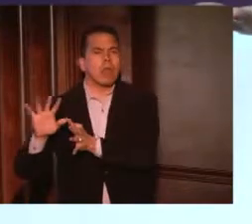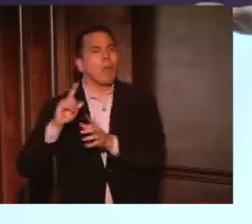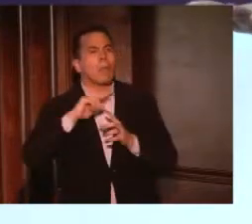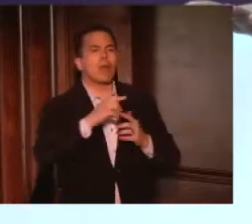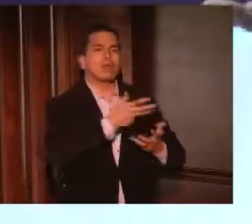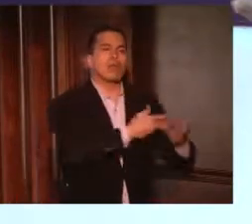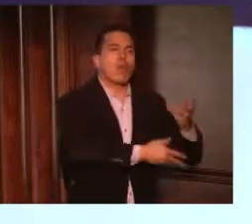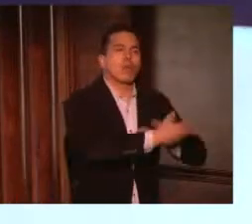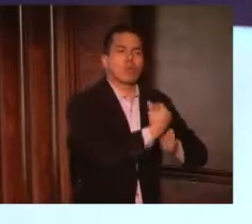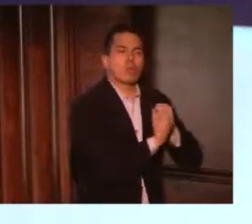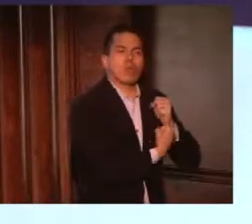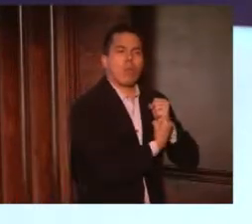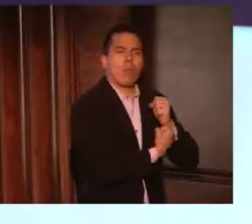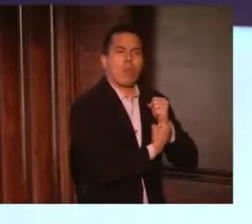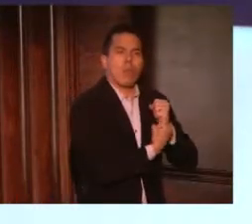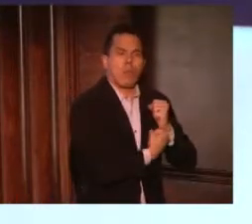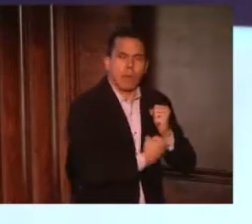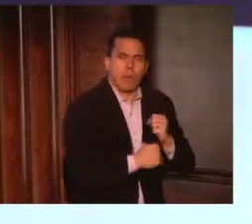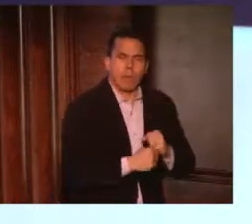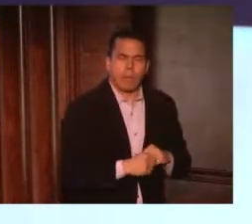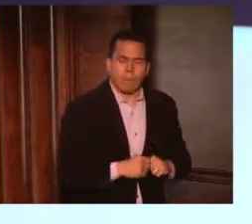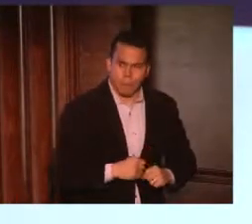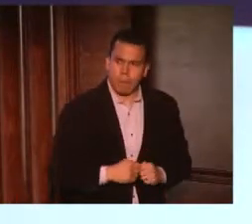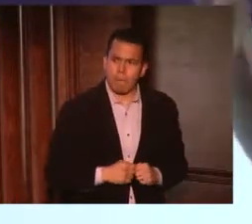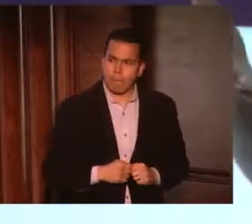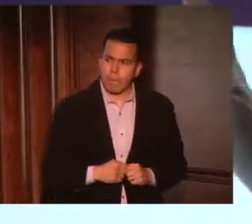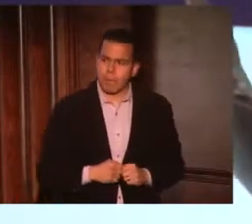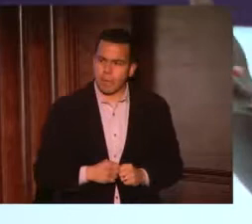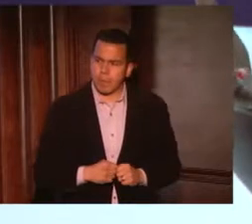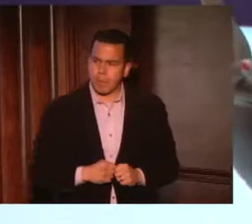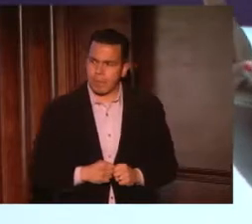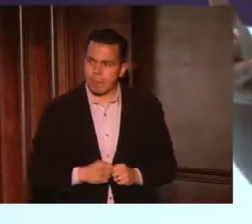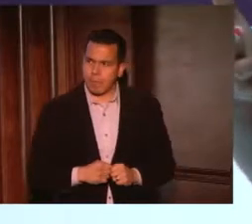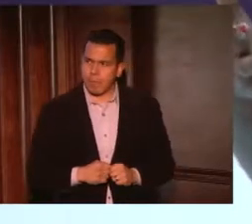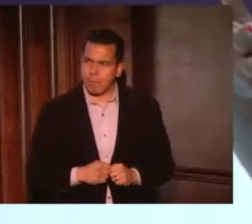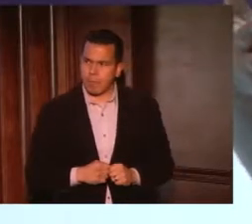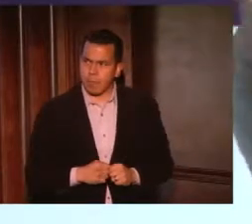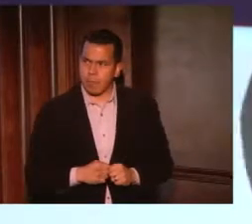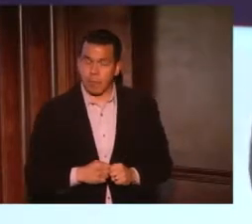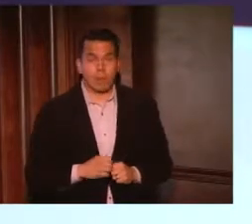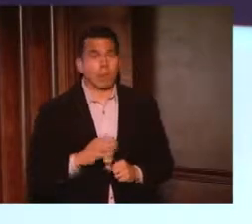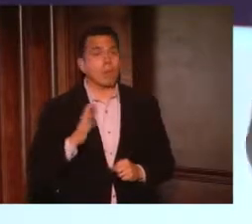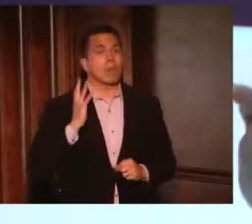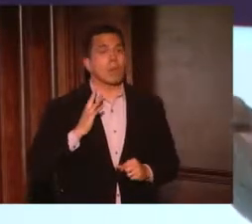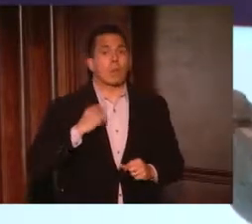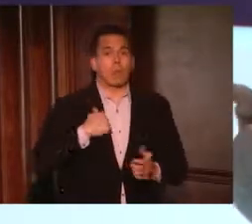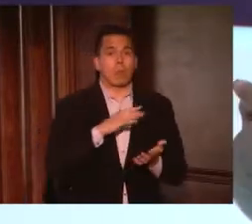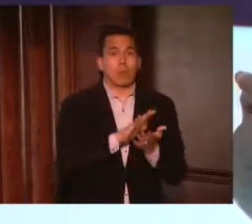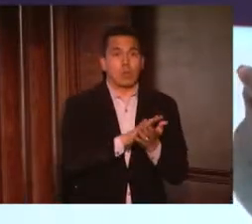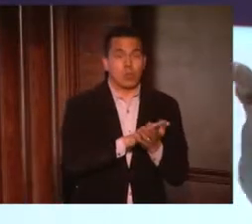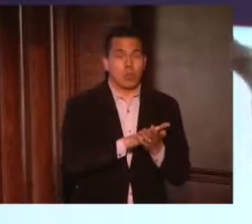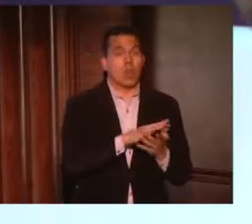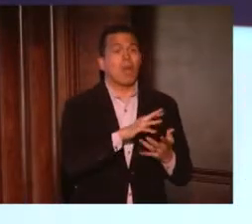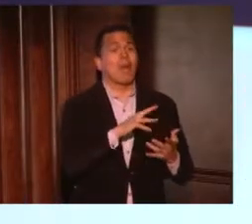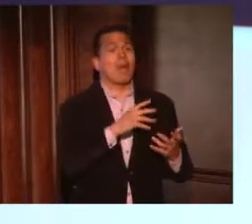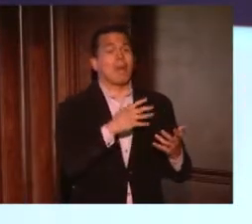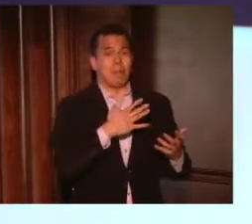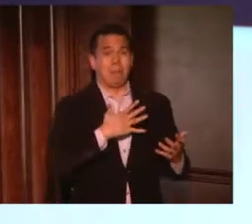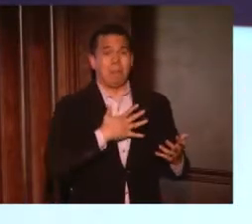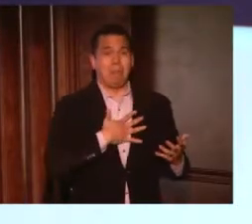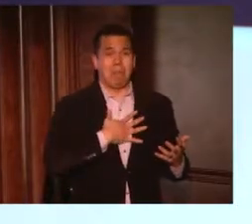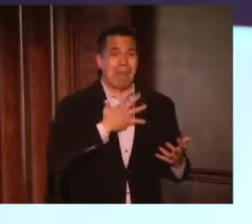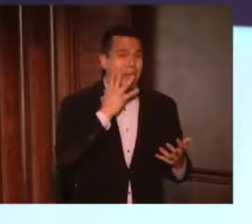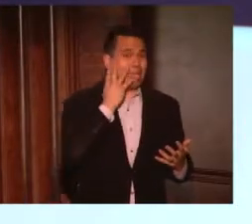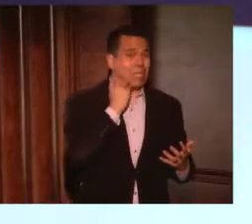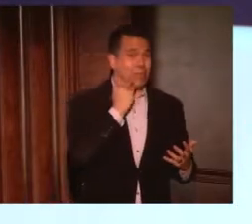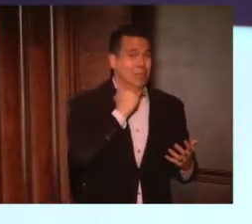I got sick, I just joined actuarial school. I had to drop out of school. And